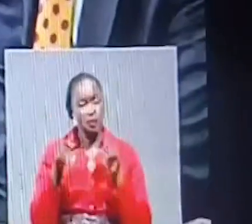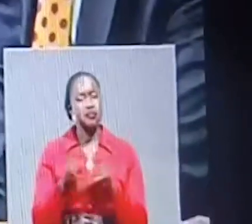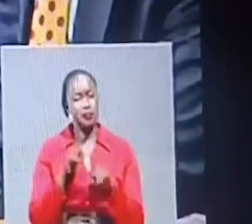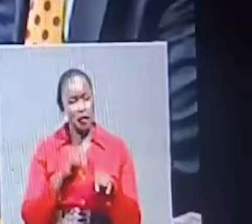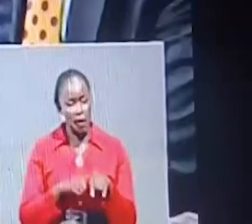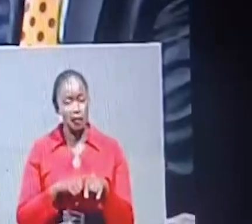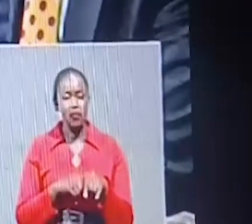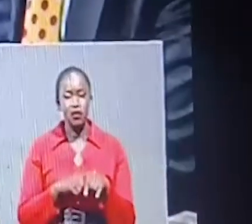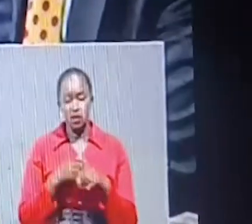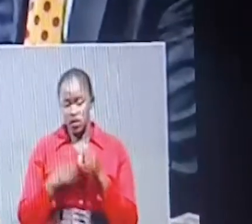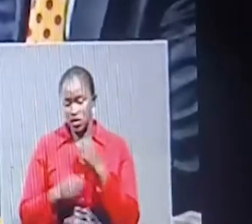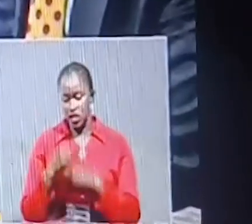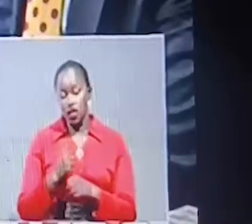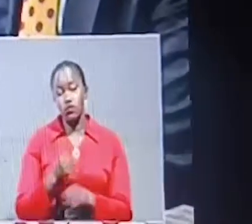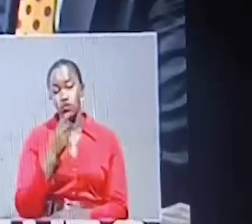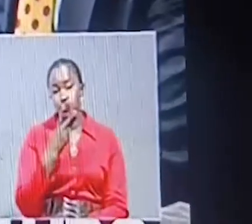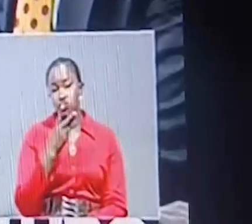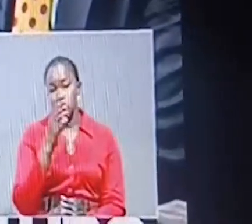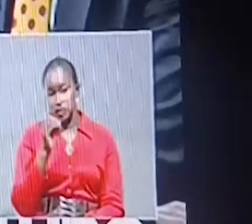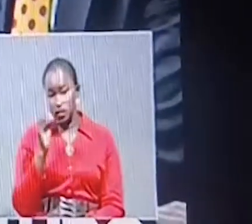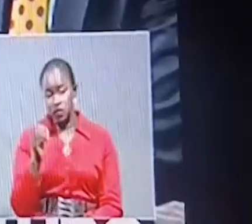in 2001,